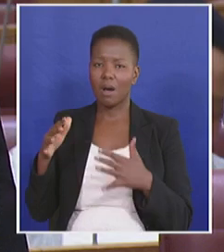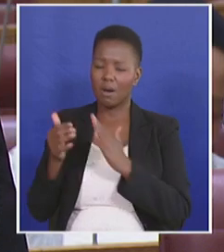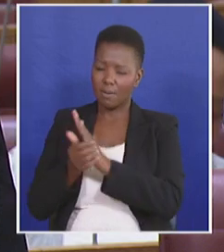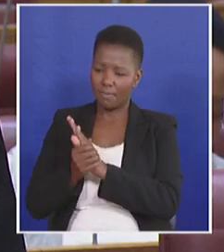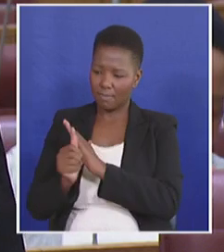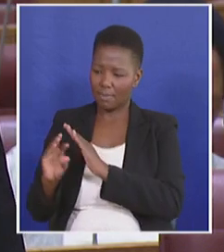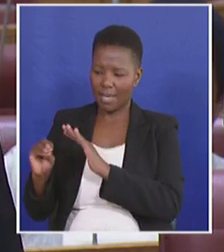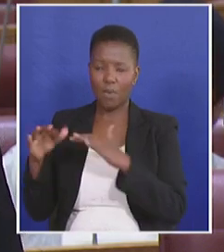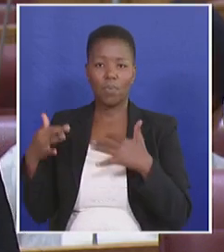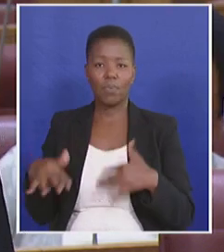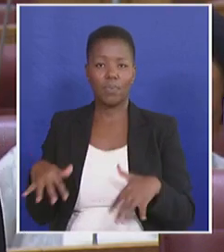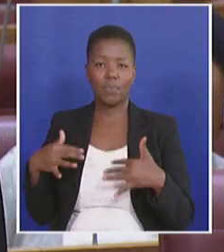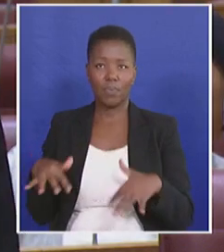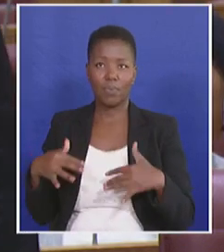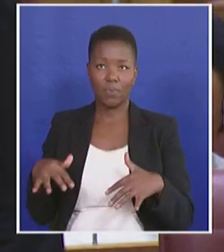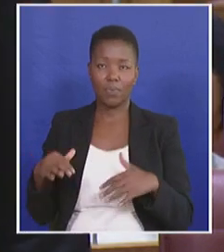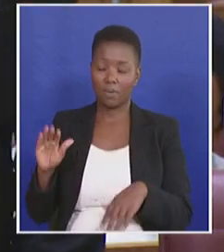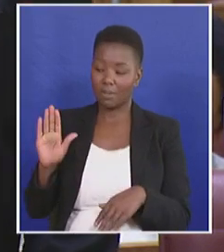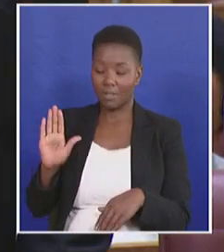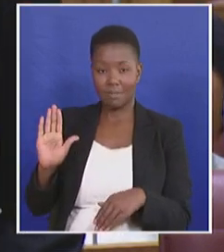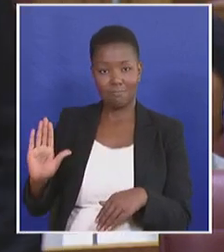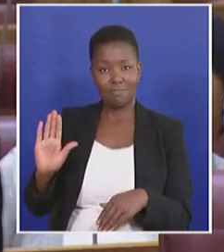has quite an extensive